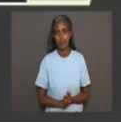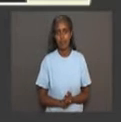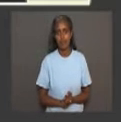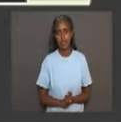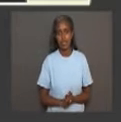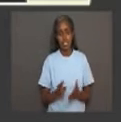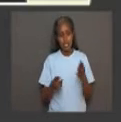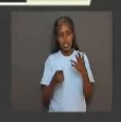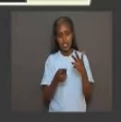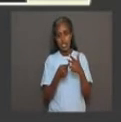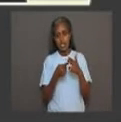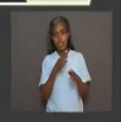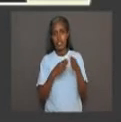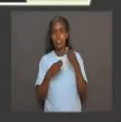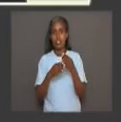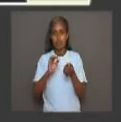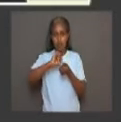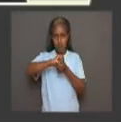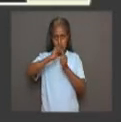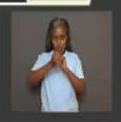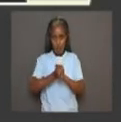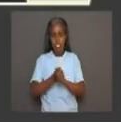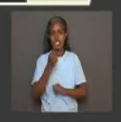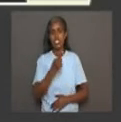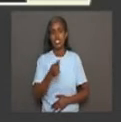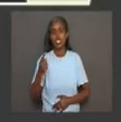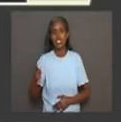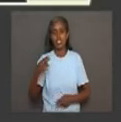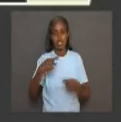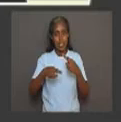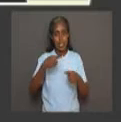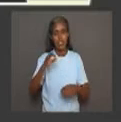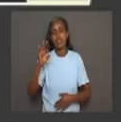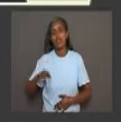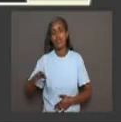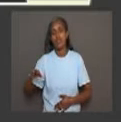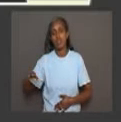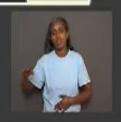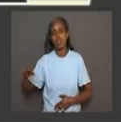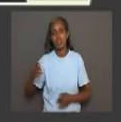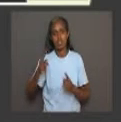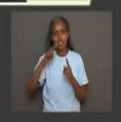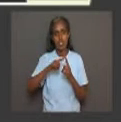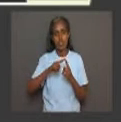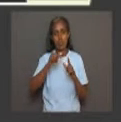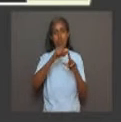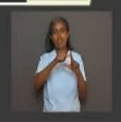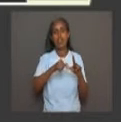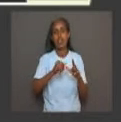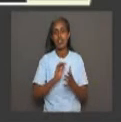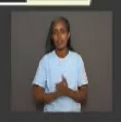The third step is to convert each relative frequency into an